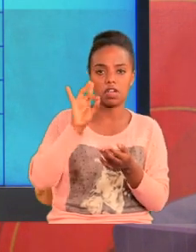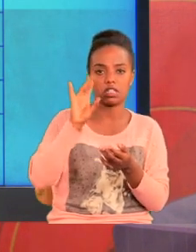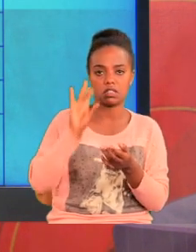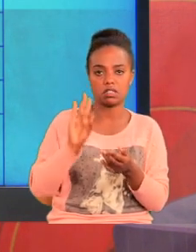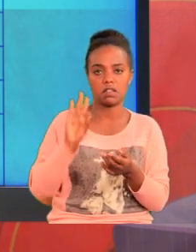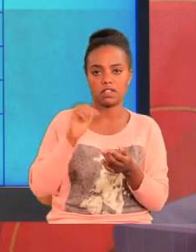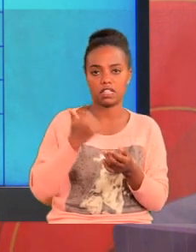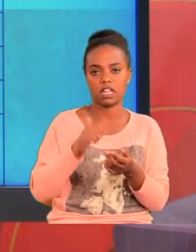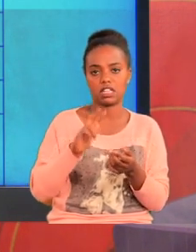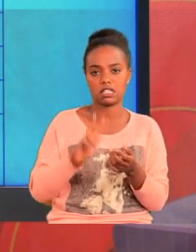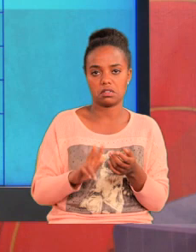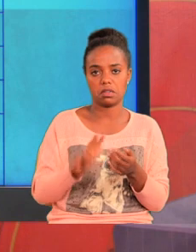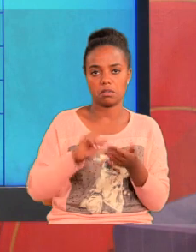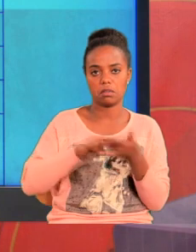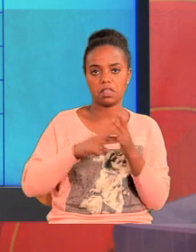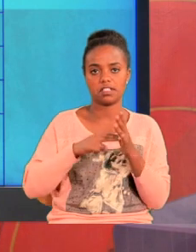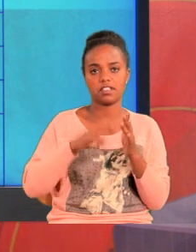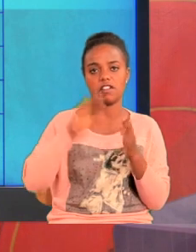10, 3.